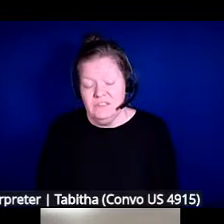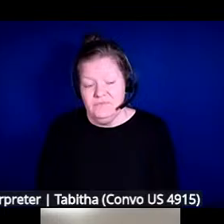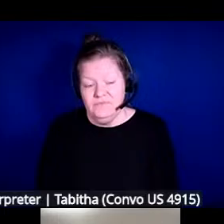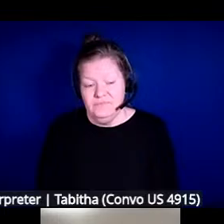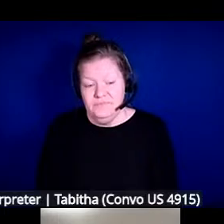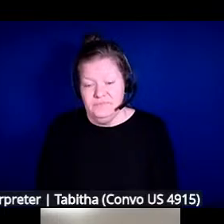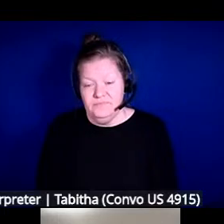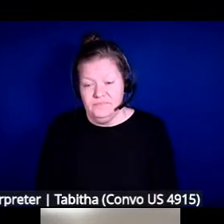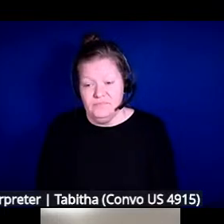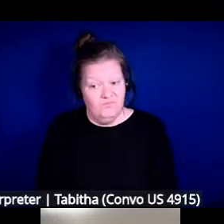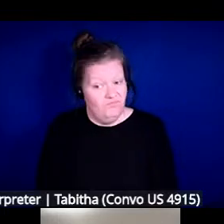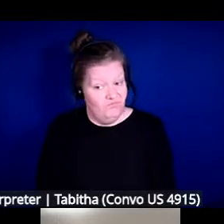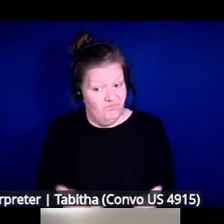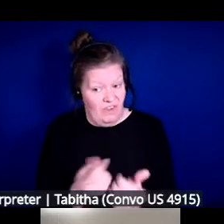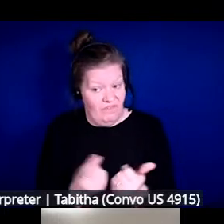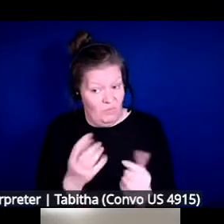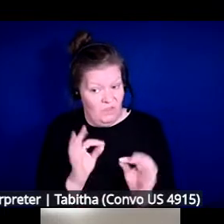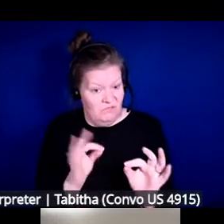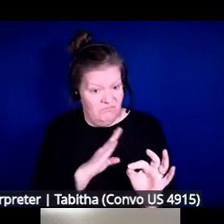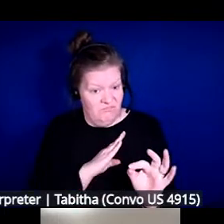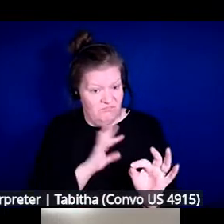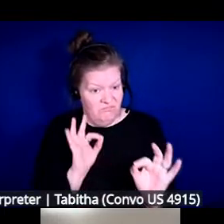Not so much. Everybody's good.